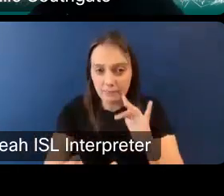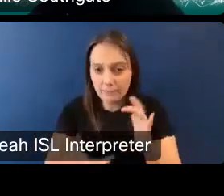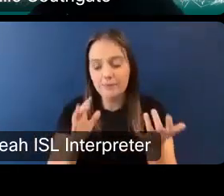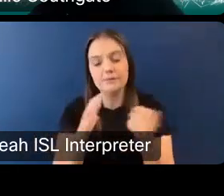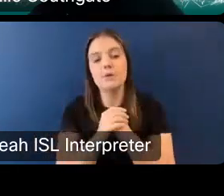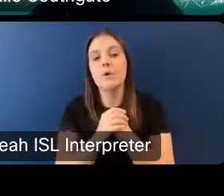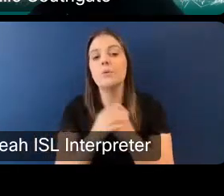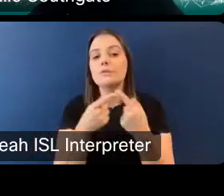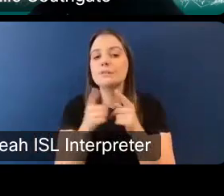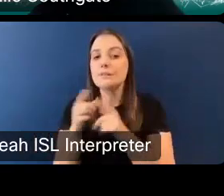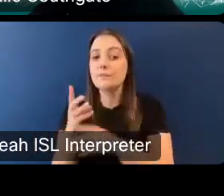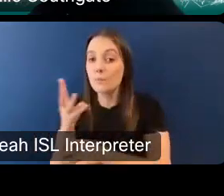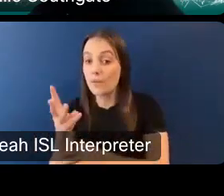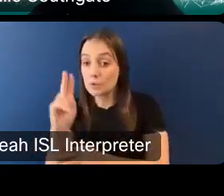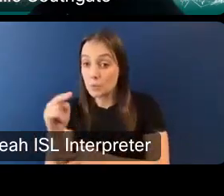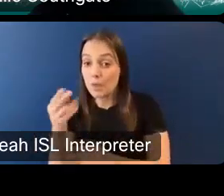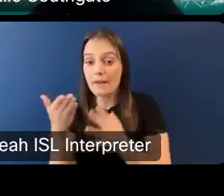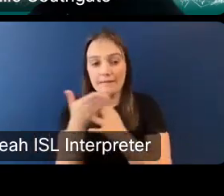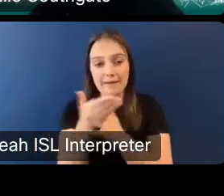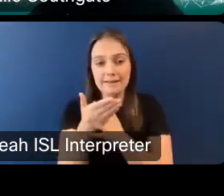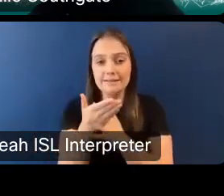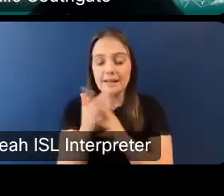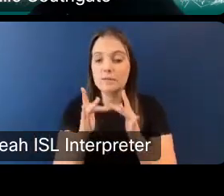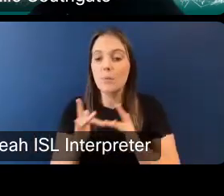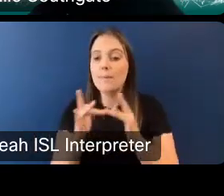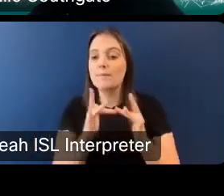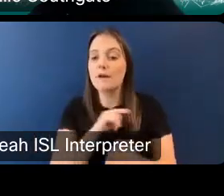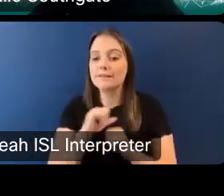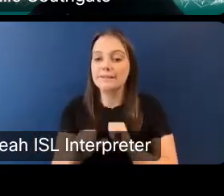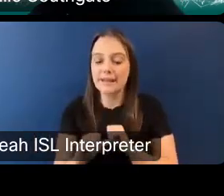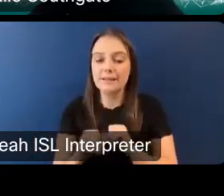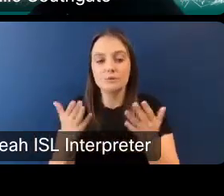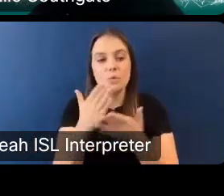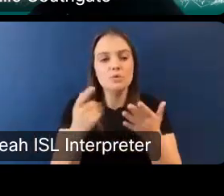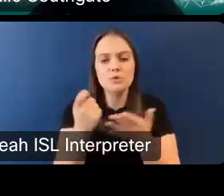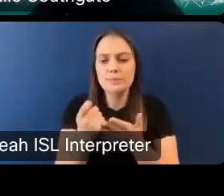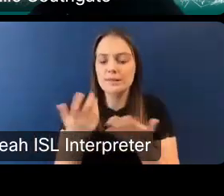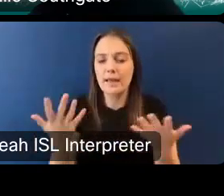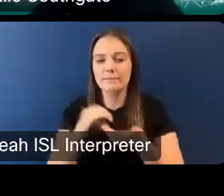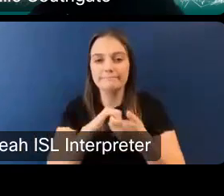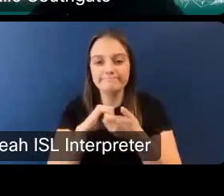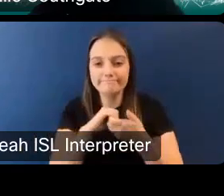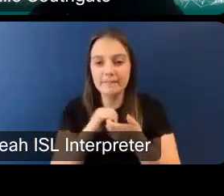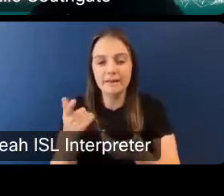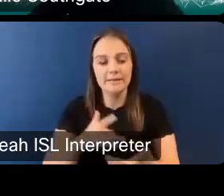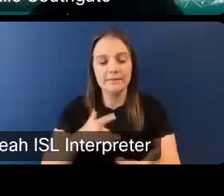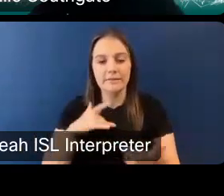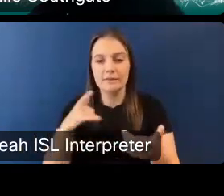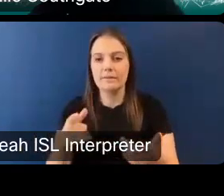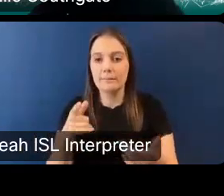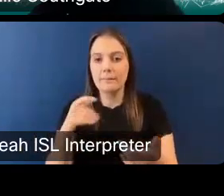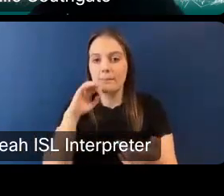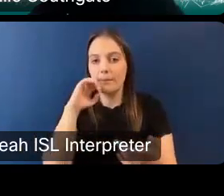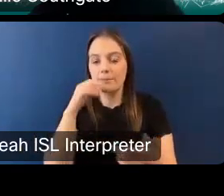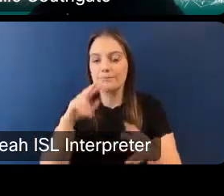channels through which you can access the webinar today. Sometimes we find our colleagues find that both the